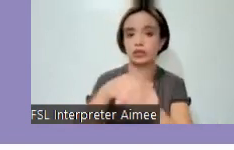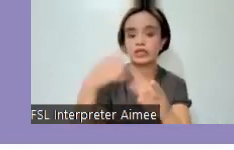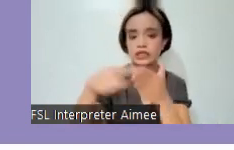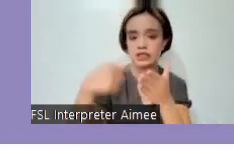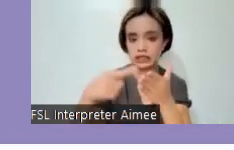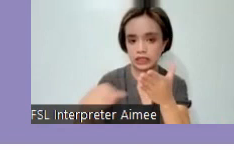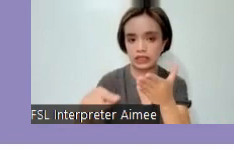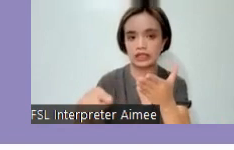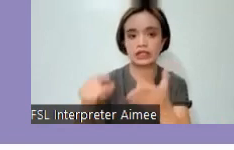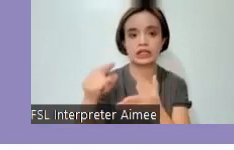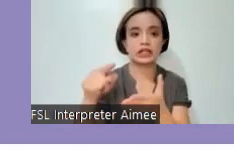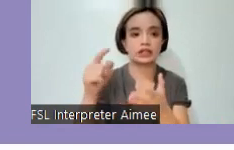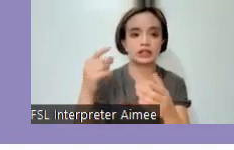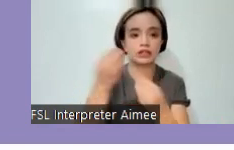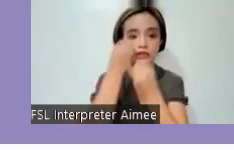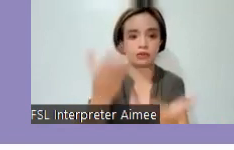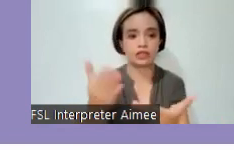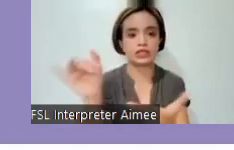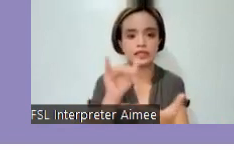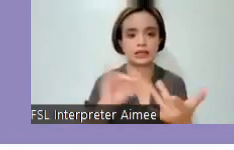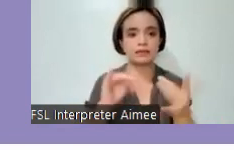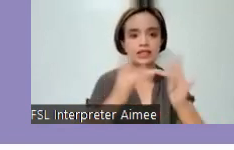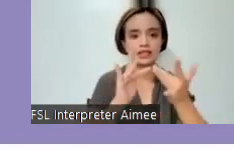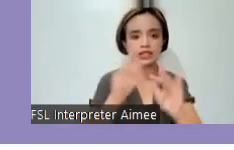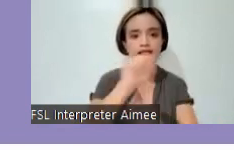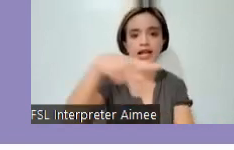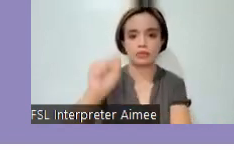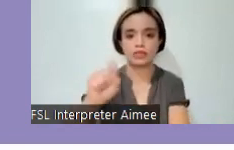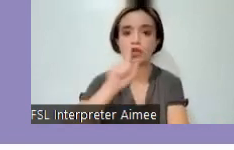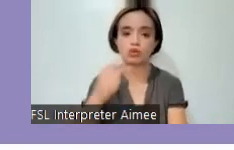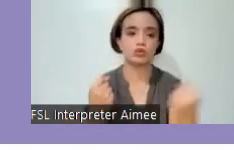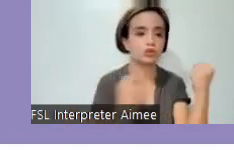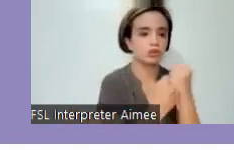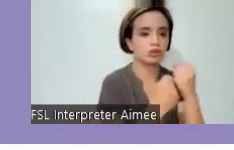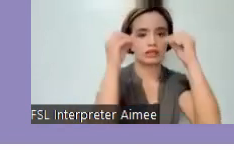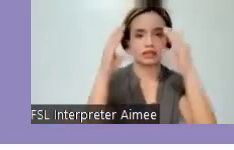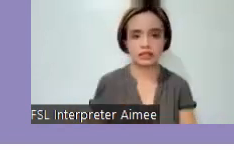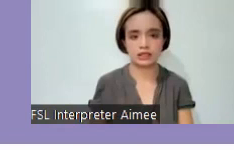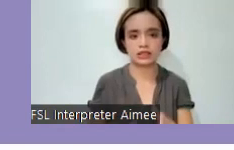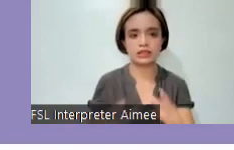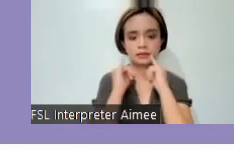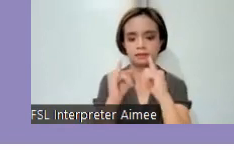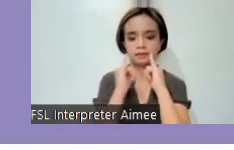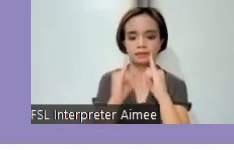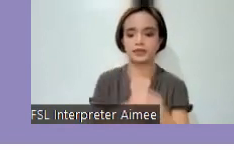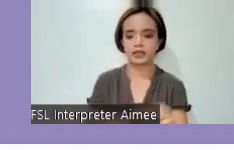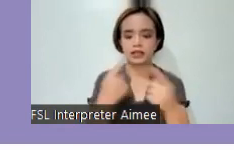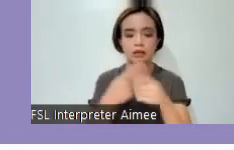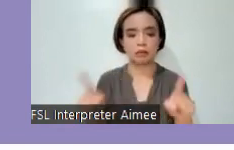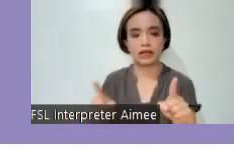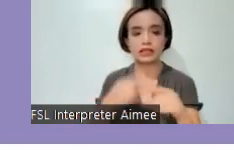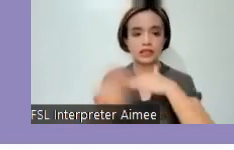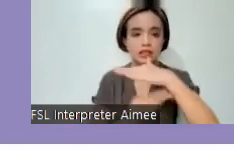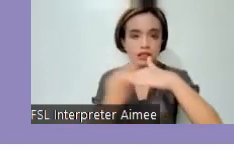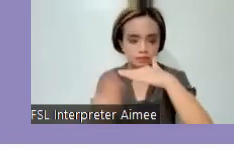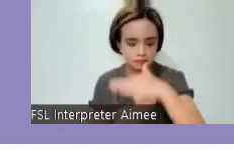including fact-checking sites and internet applications that will support teacher instruction. But as a basic